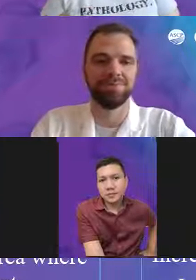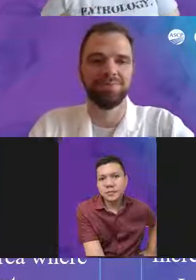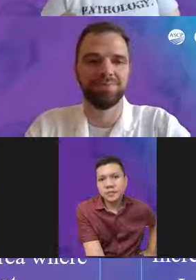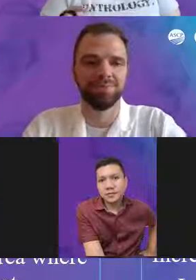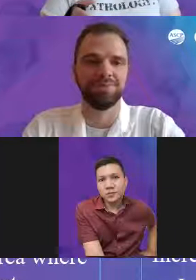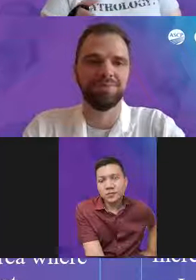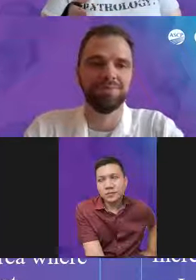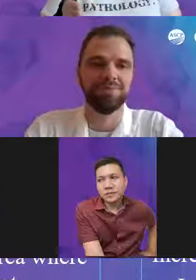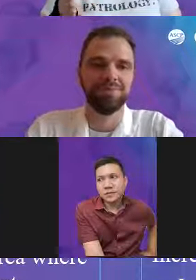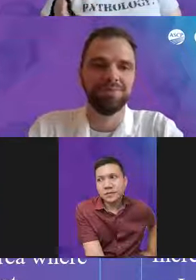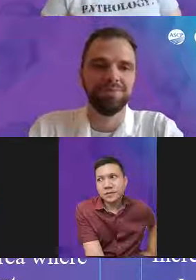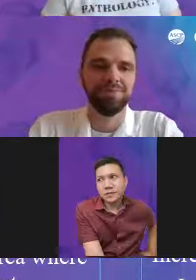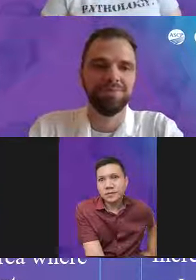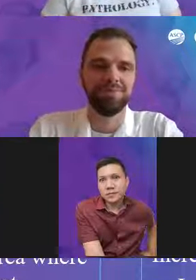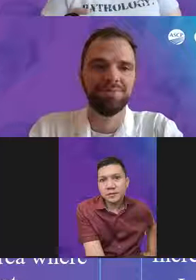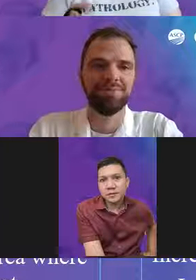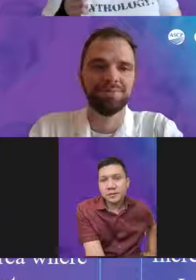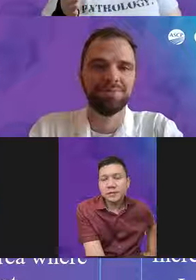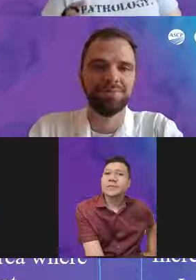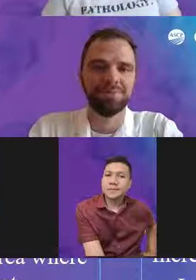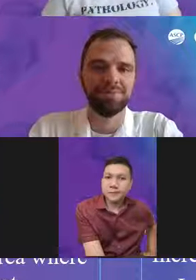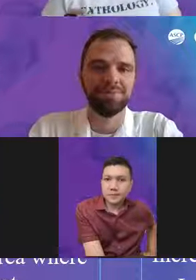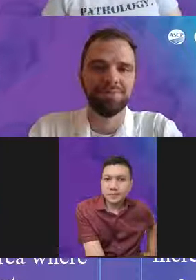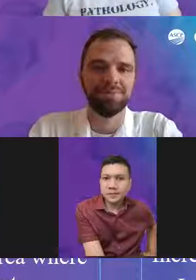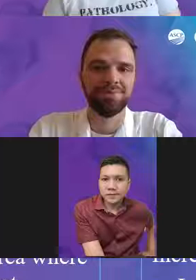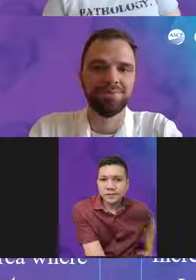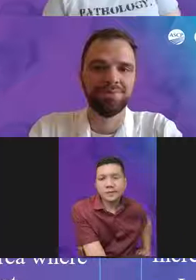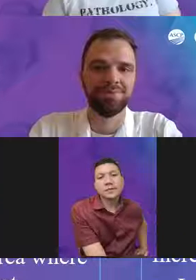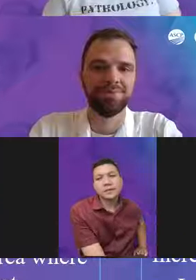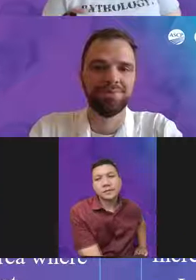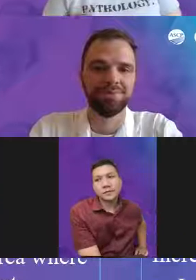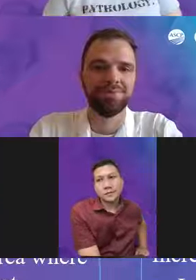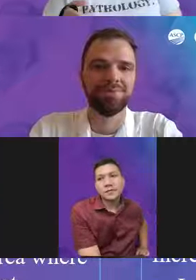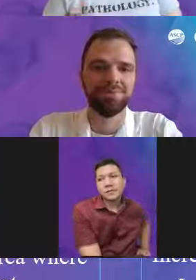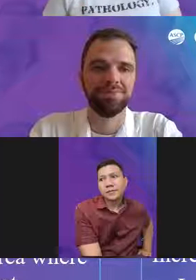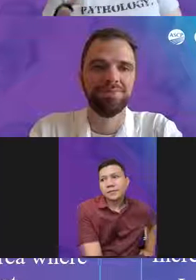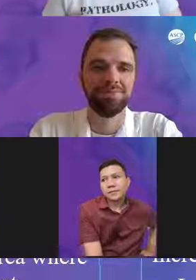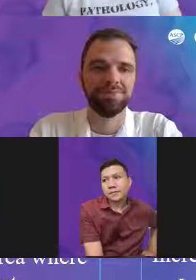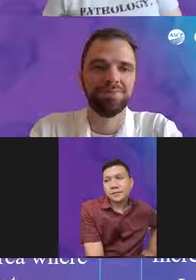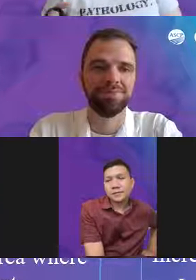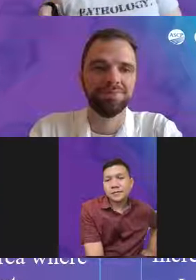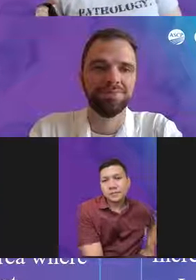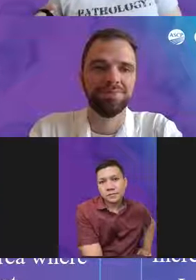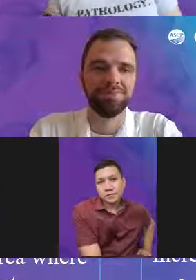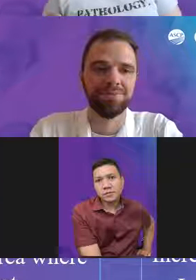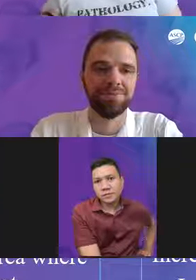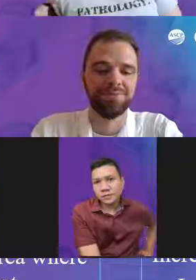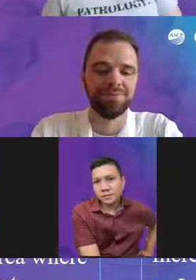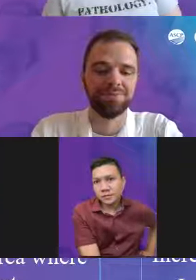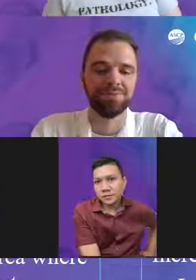are calculated, the MCV, which is the mean corpuscular volume, the MCH, the mean